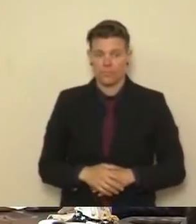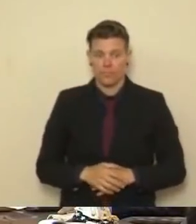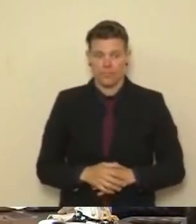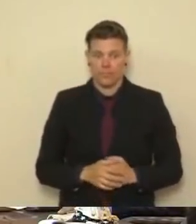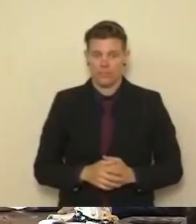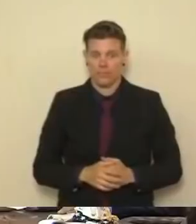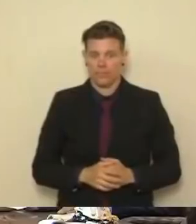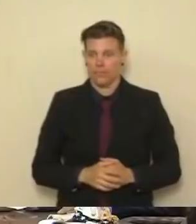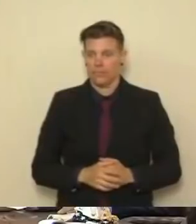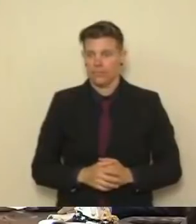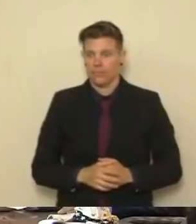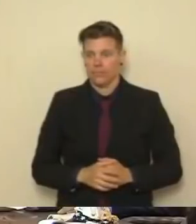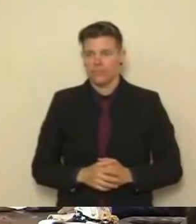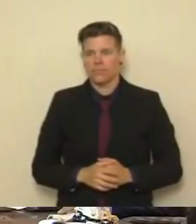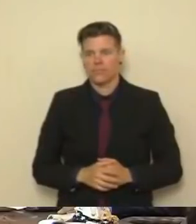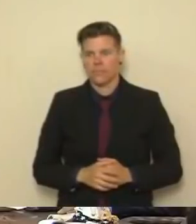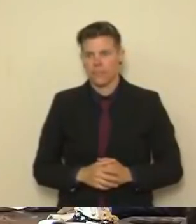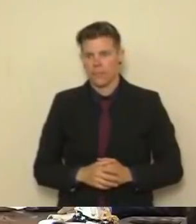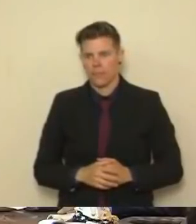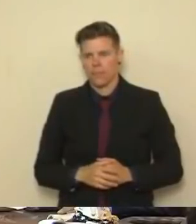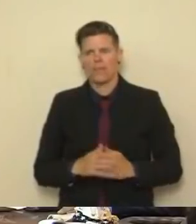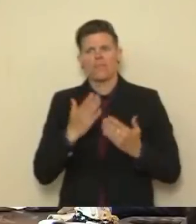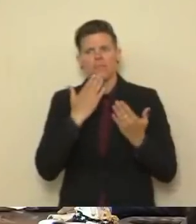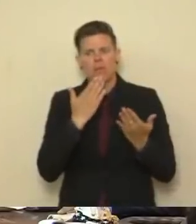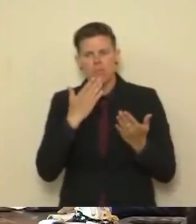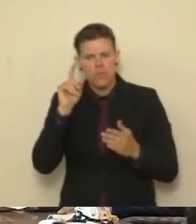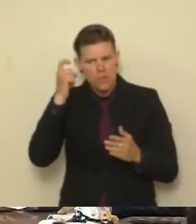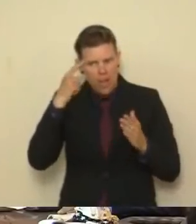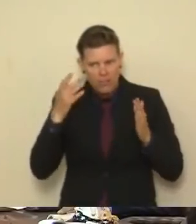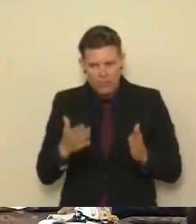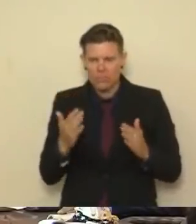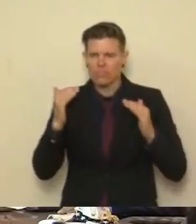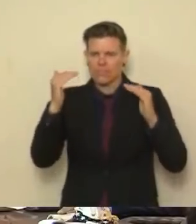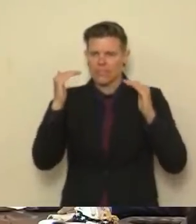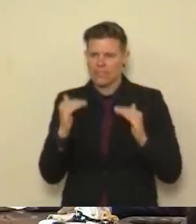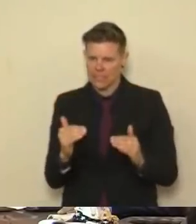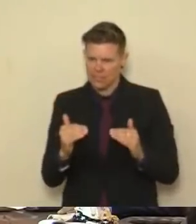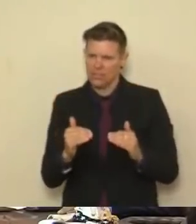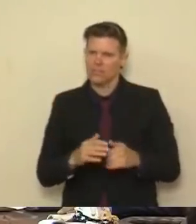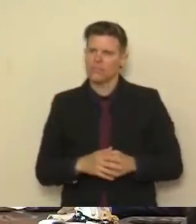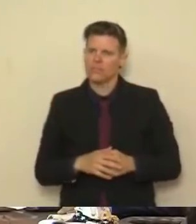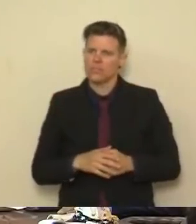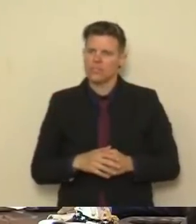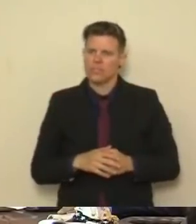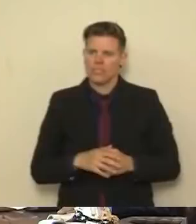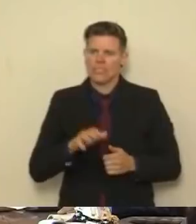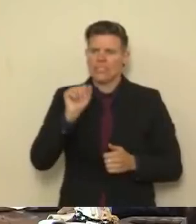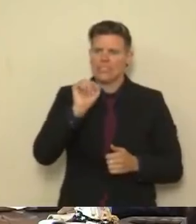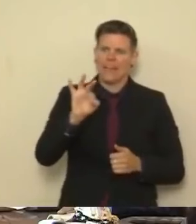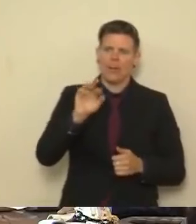Thank you, Governor. Next, I'm going to go to Jens Gould with the Santa Fe New Mexican. Jens, you're unmuted. Go right ahead.